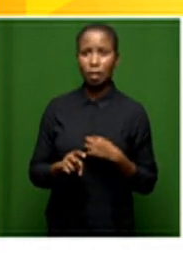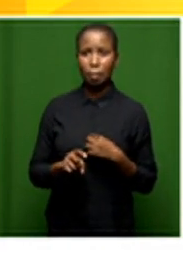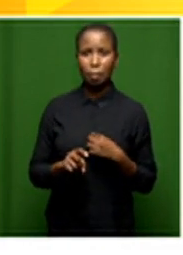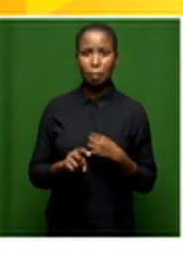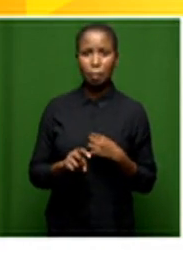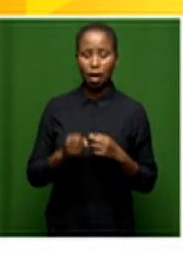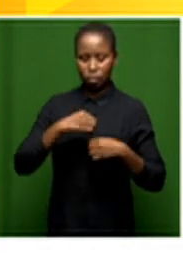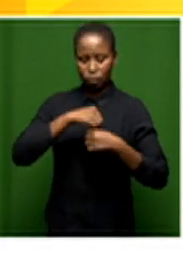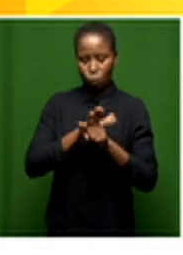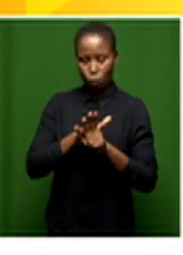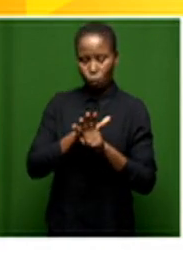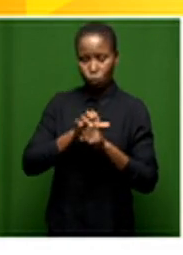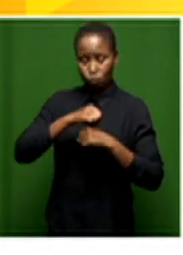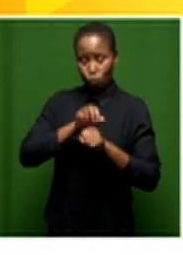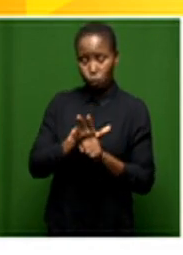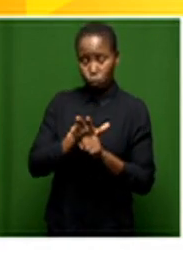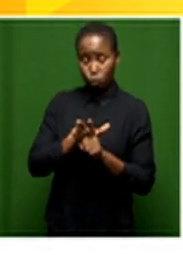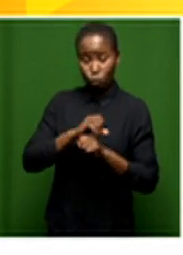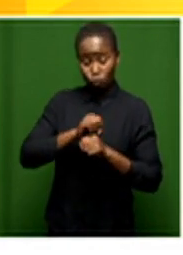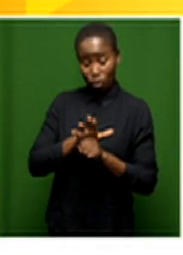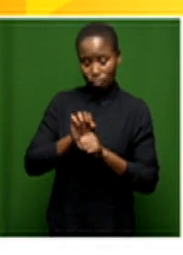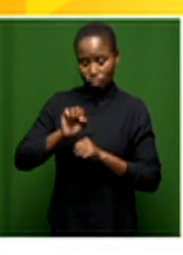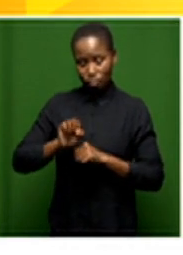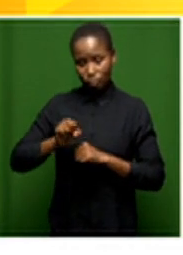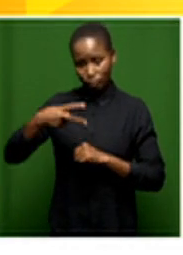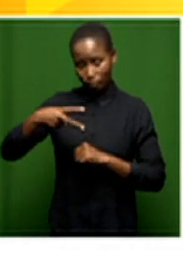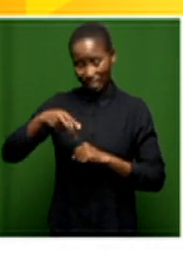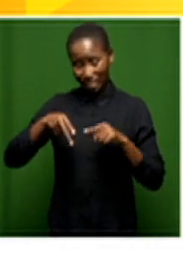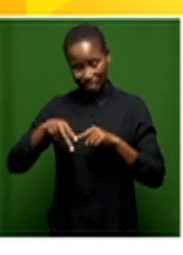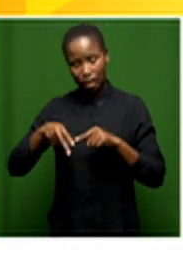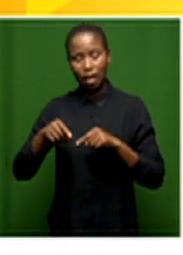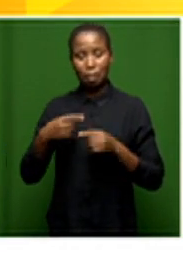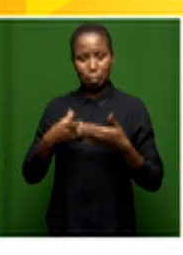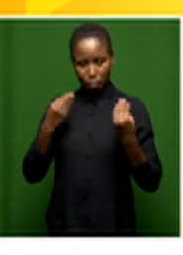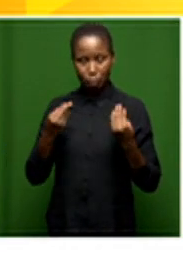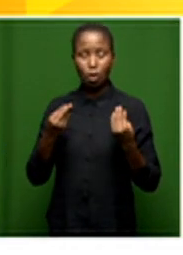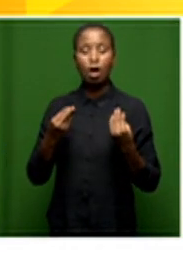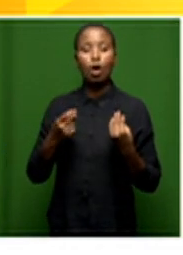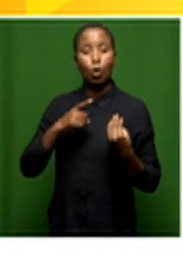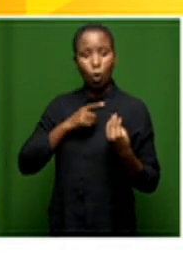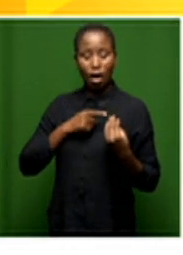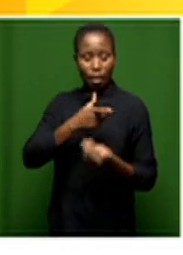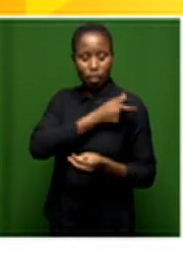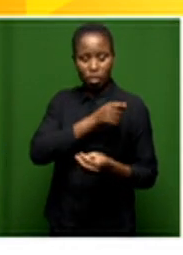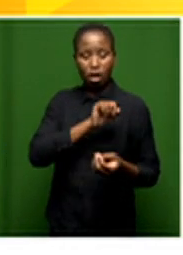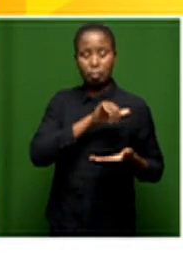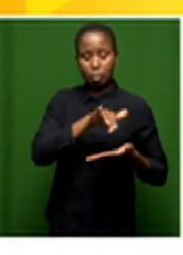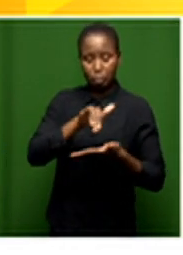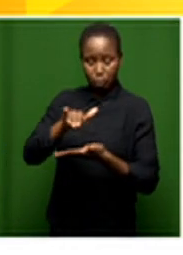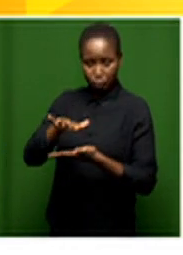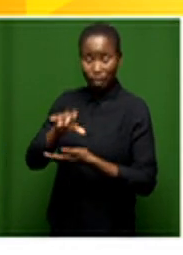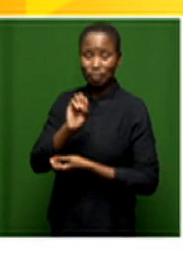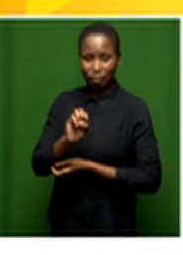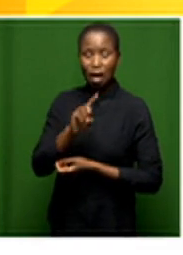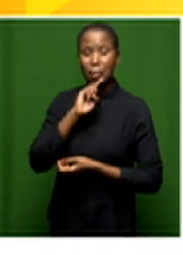that was here is a big one. Now, this was a big problem when it came to the vaccines and the rollout of the vaccine, which was a little bit of a hiccup.